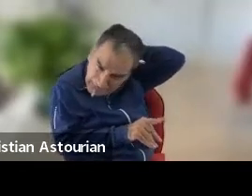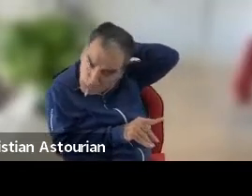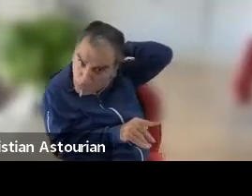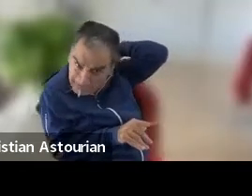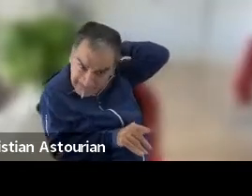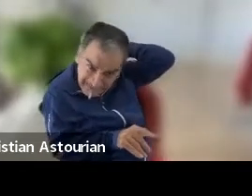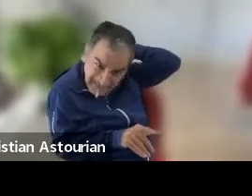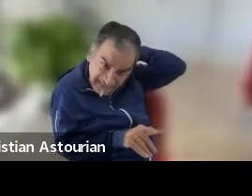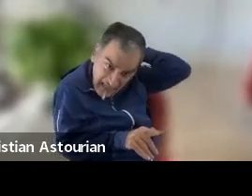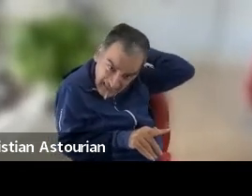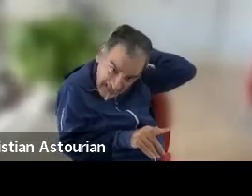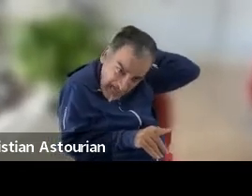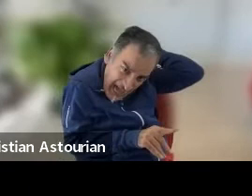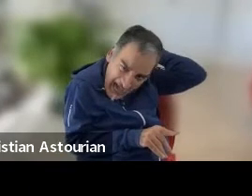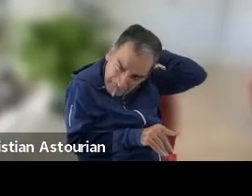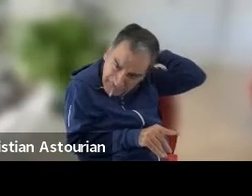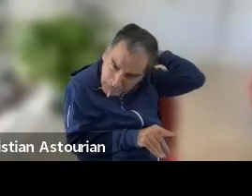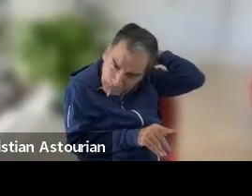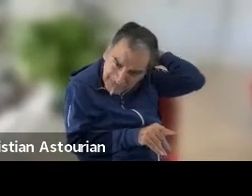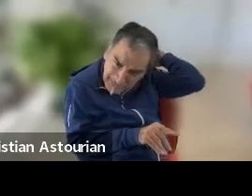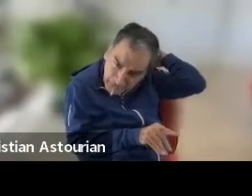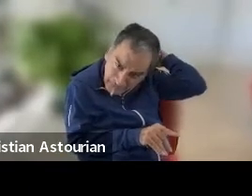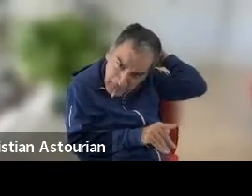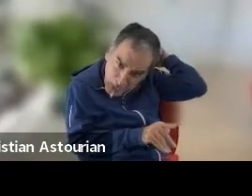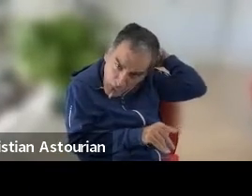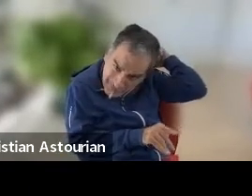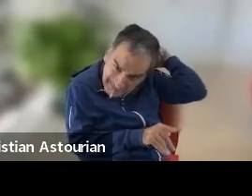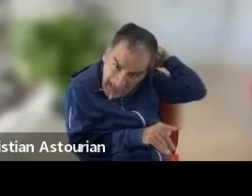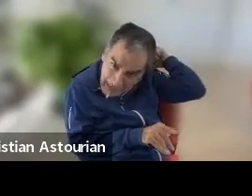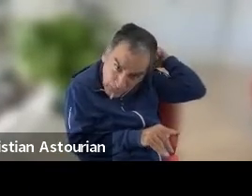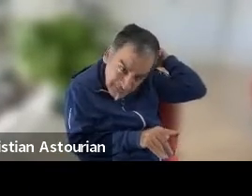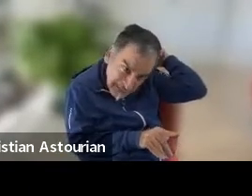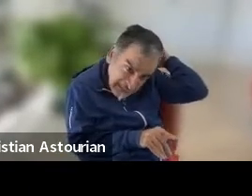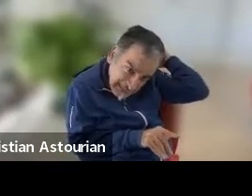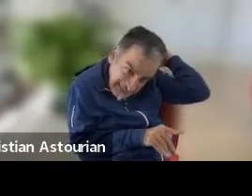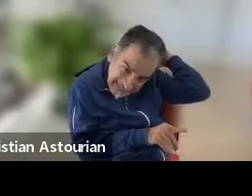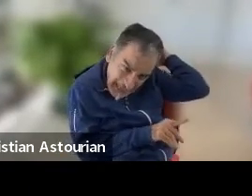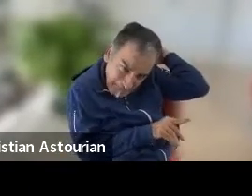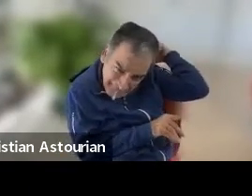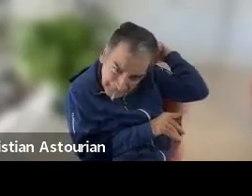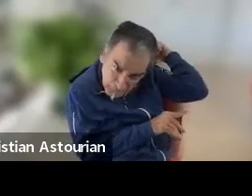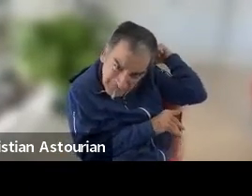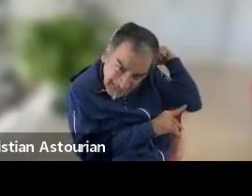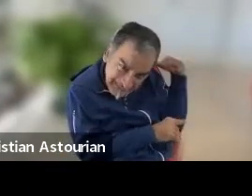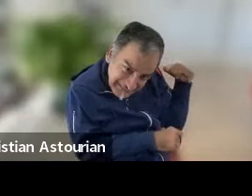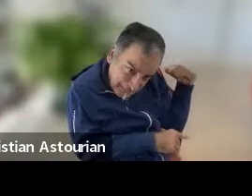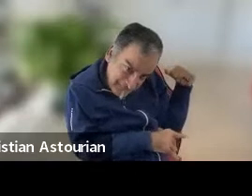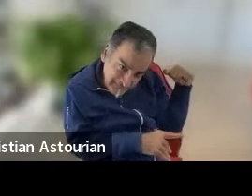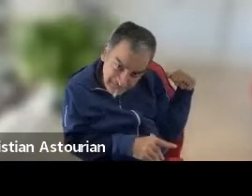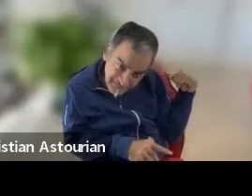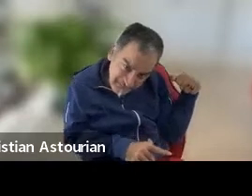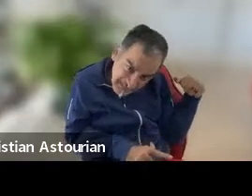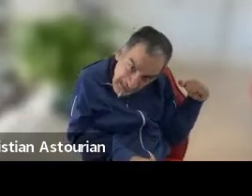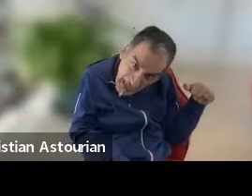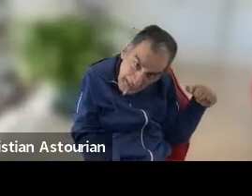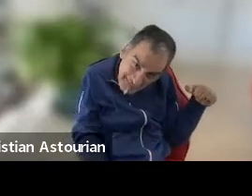also need to consider that after 2 years of lockdown, some people with a